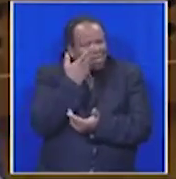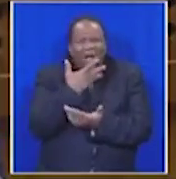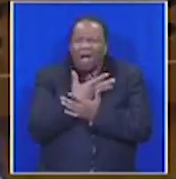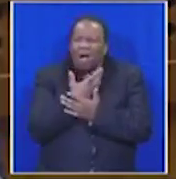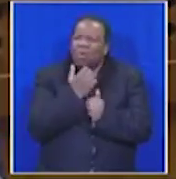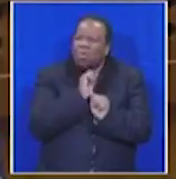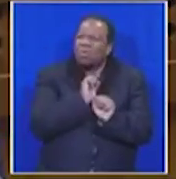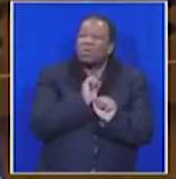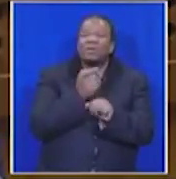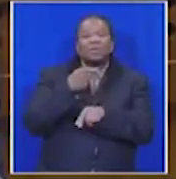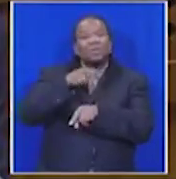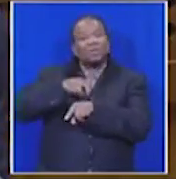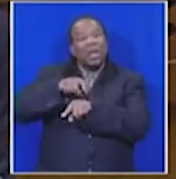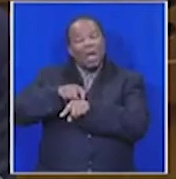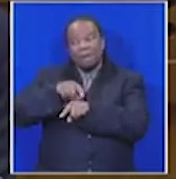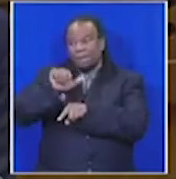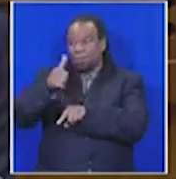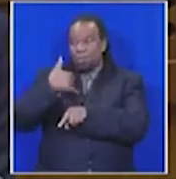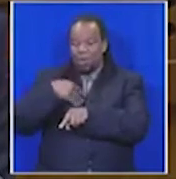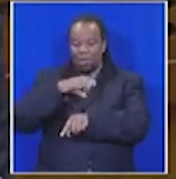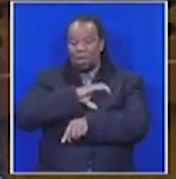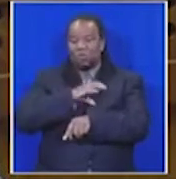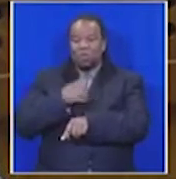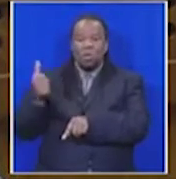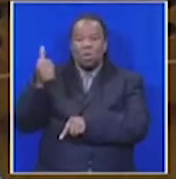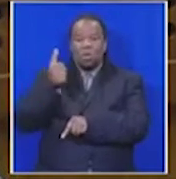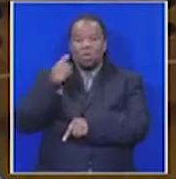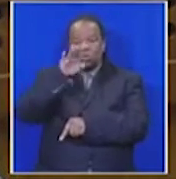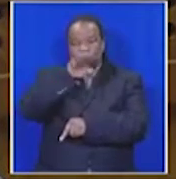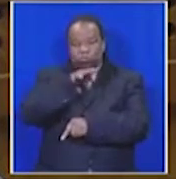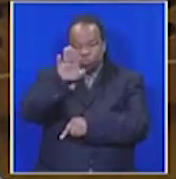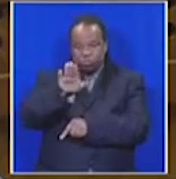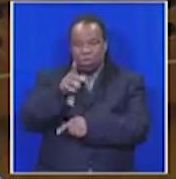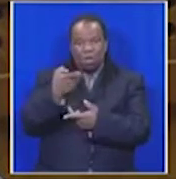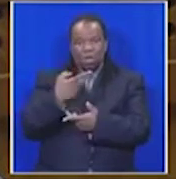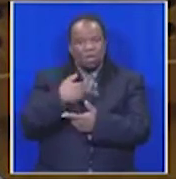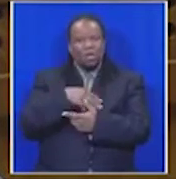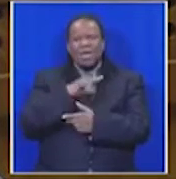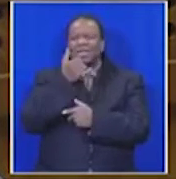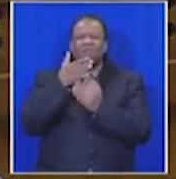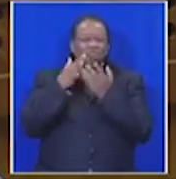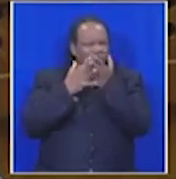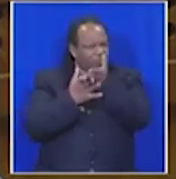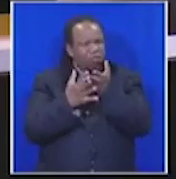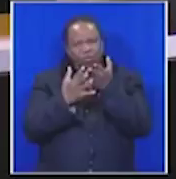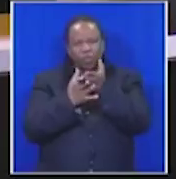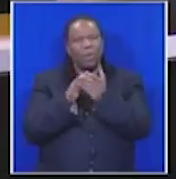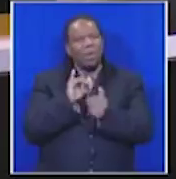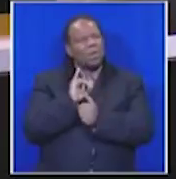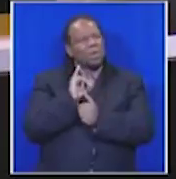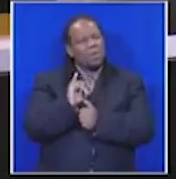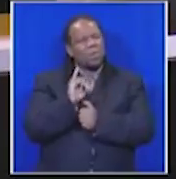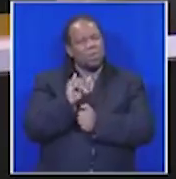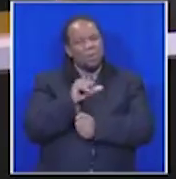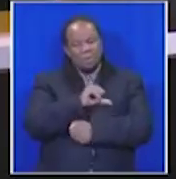inaugural council meetings was despicable and disruptive, and in every instance worse than the worst behavior seen in this House,